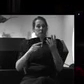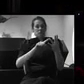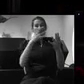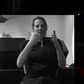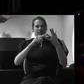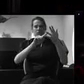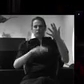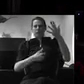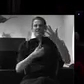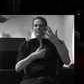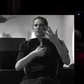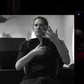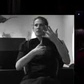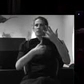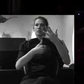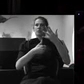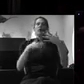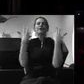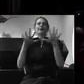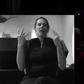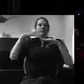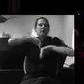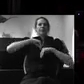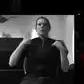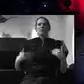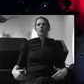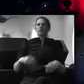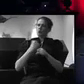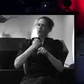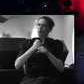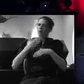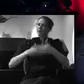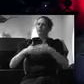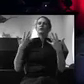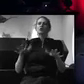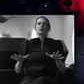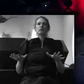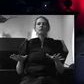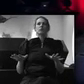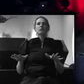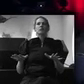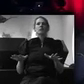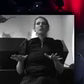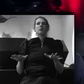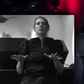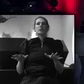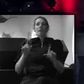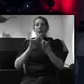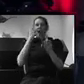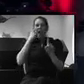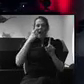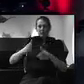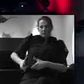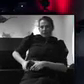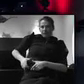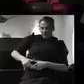stress, pollution, age, illness. So it is much more essential for the body to have